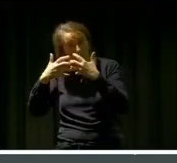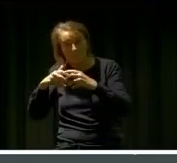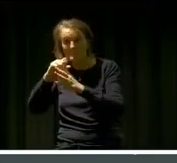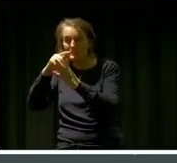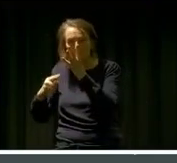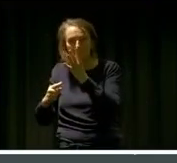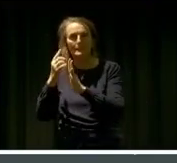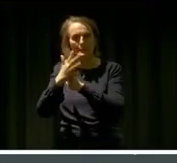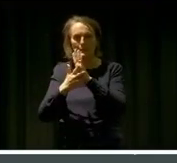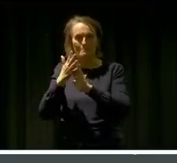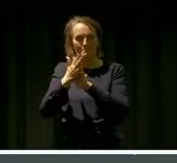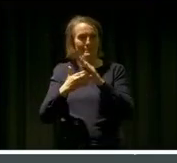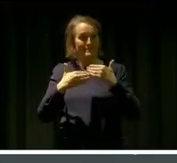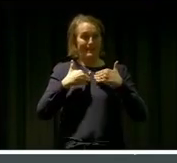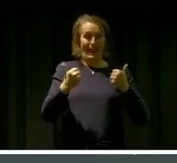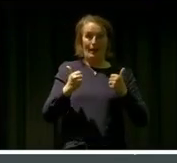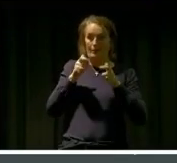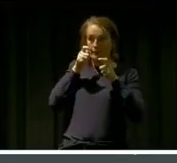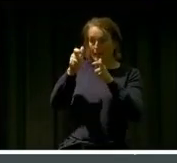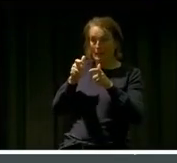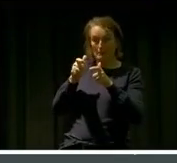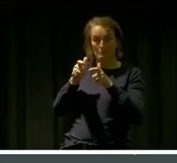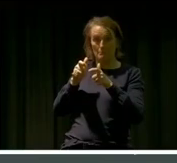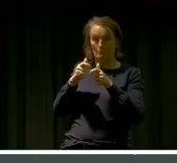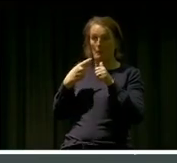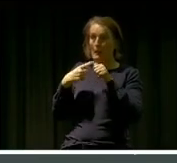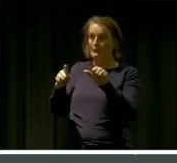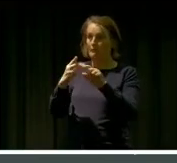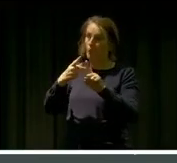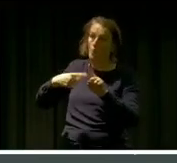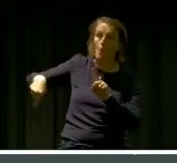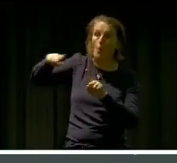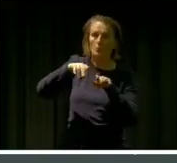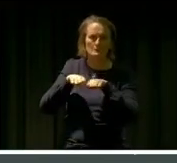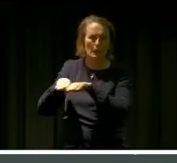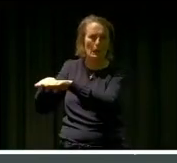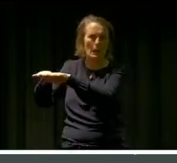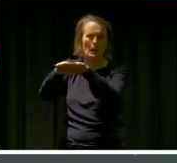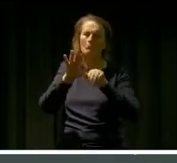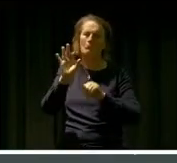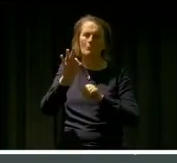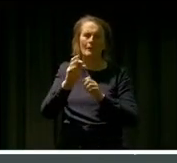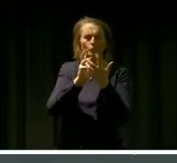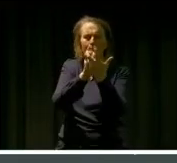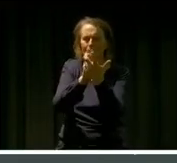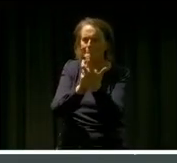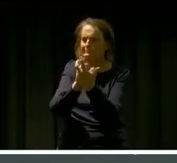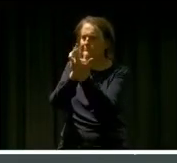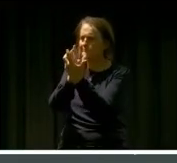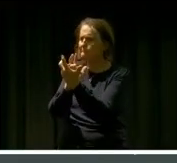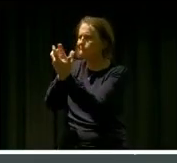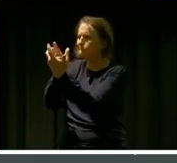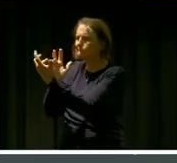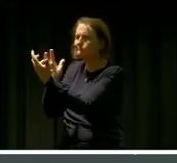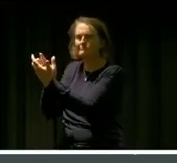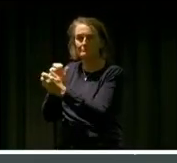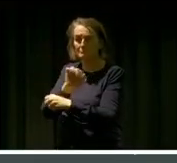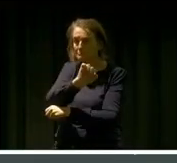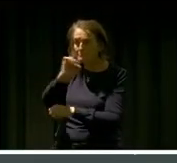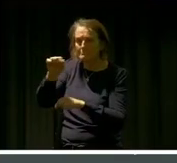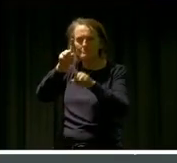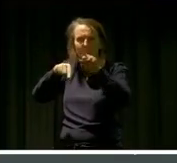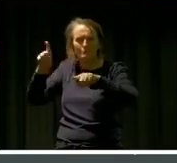highly individualised. There is no universal solution, and programs that are not adapted to the person's unique communication style,